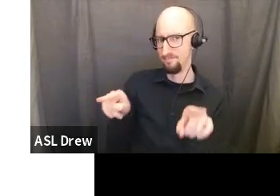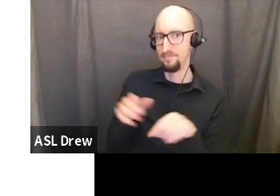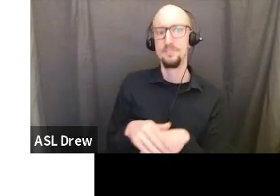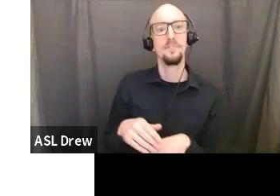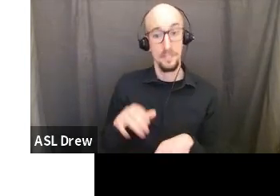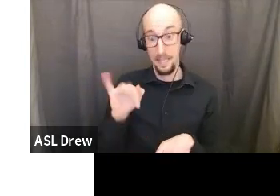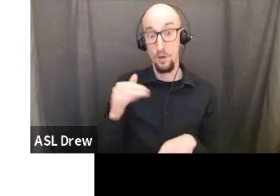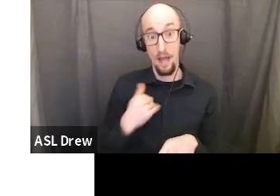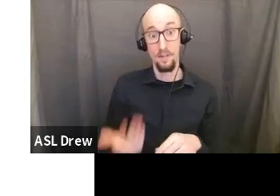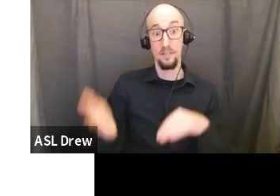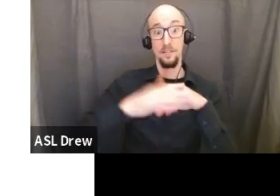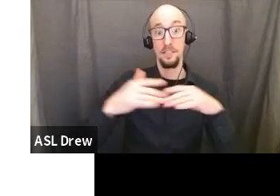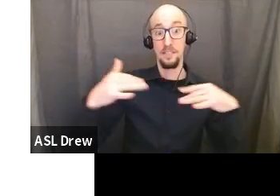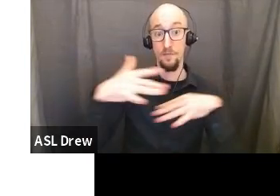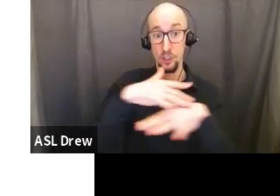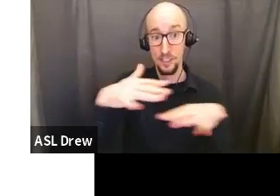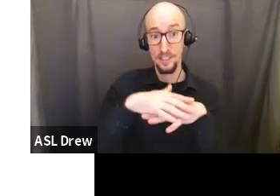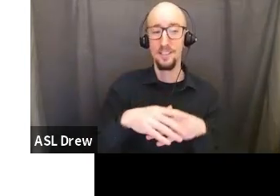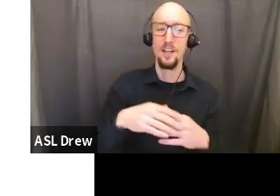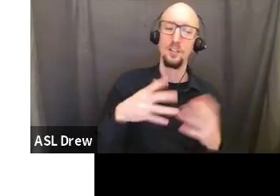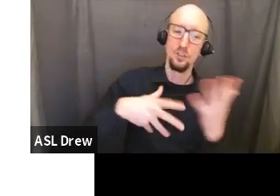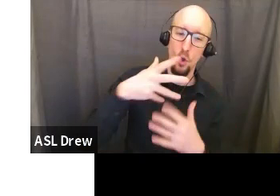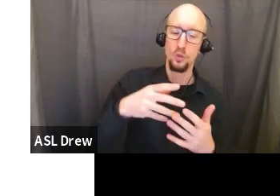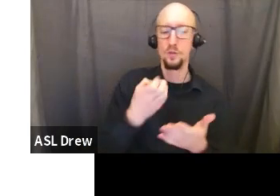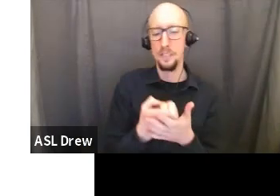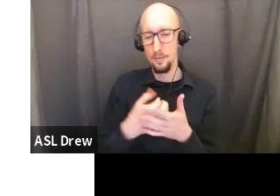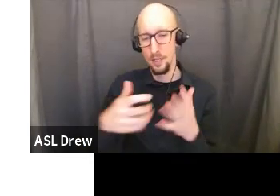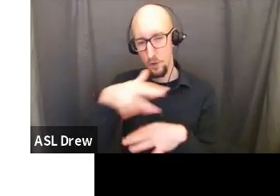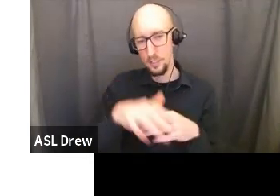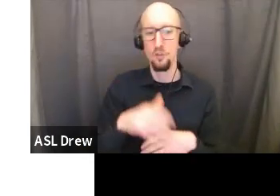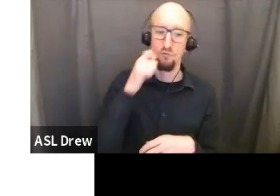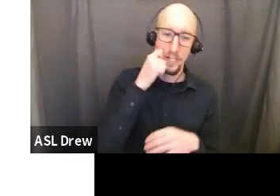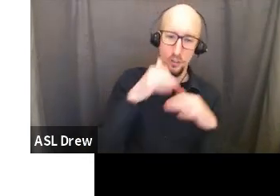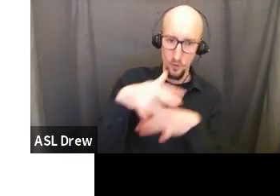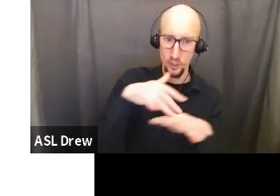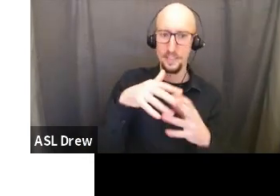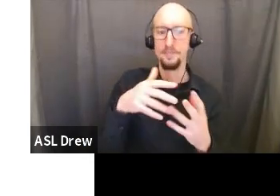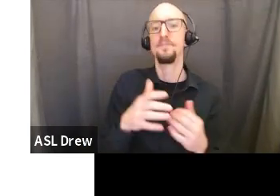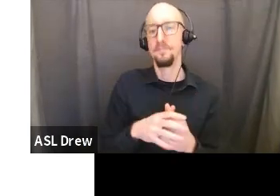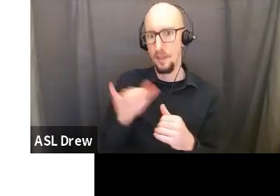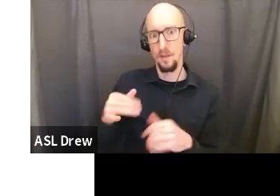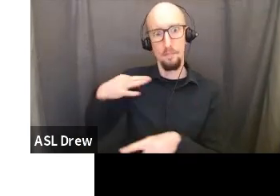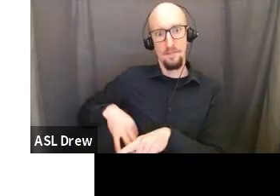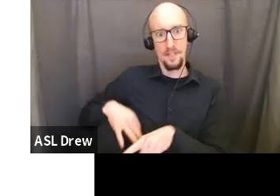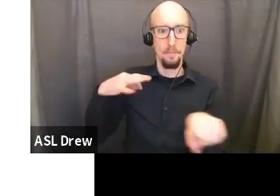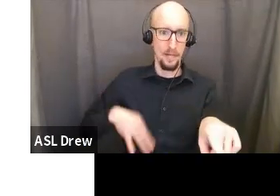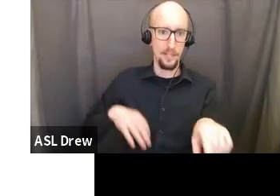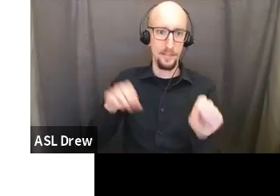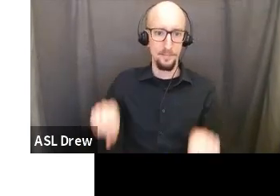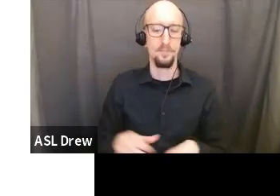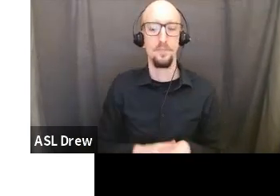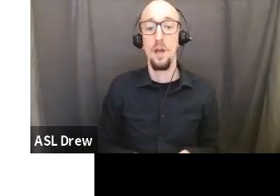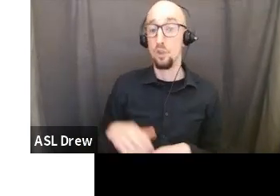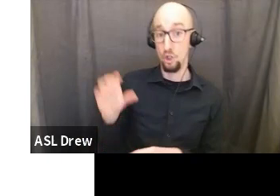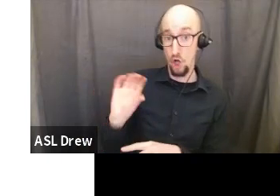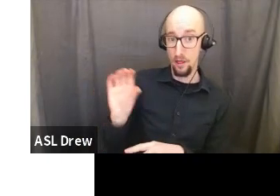benefits to socioeconomic diversity and racial diversity. And so Charlotte, rather than